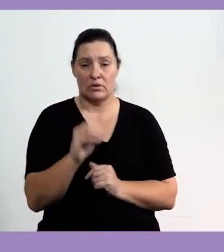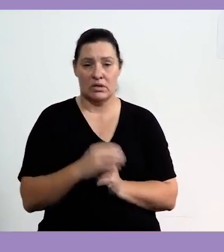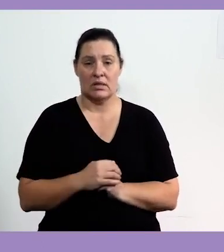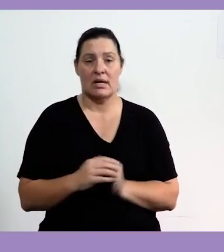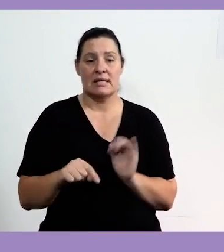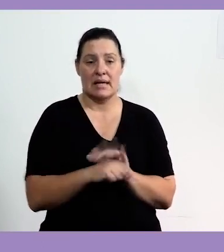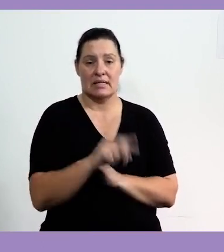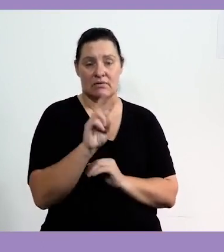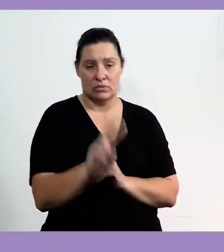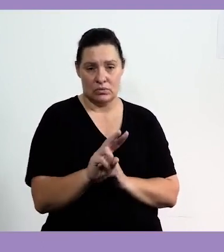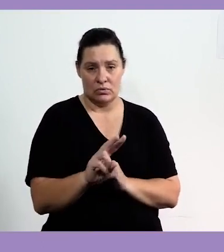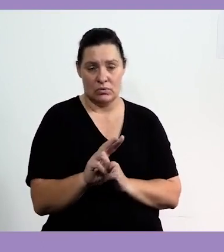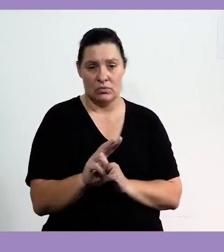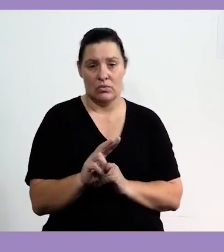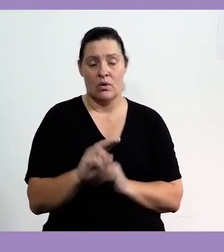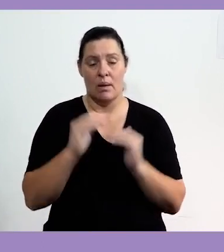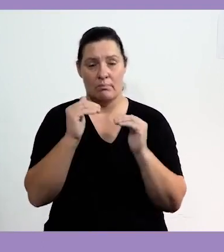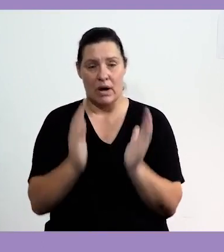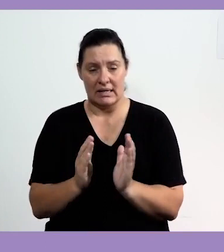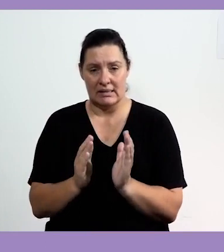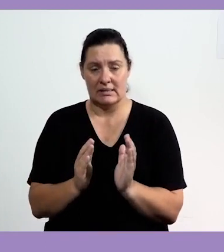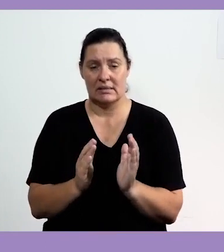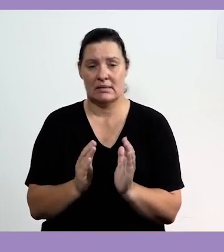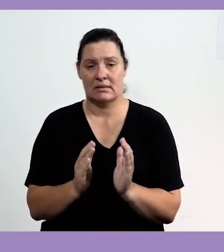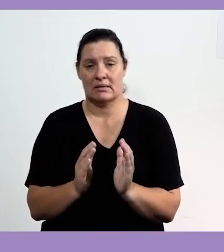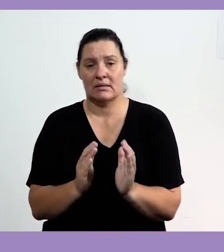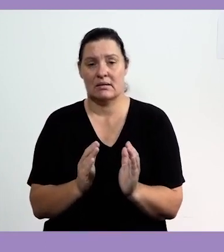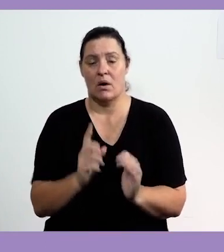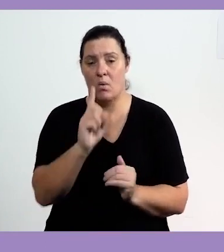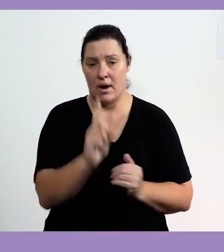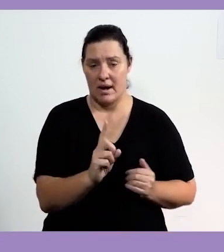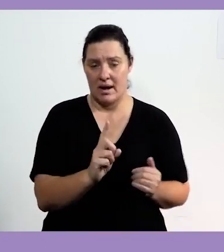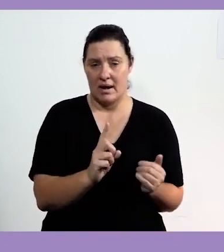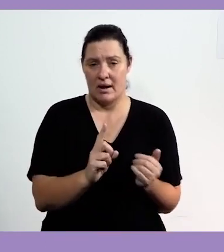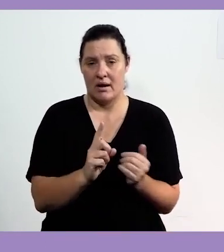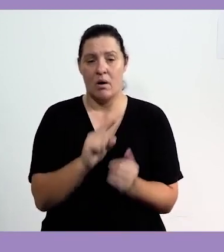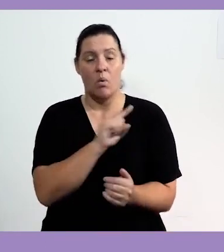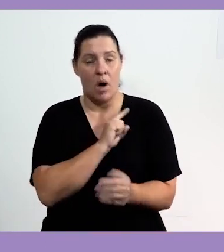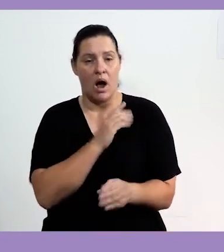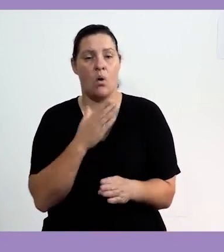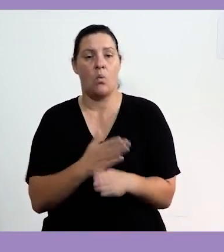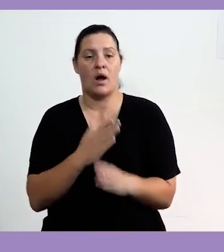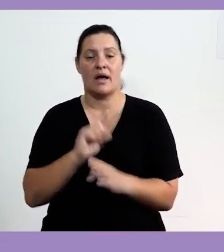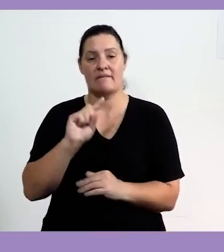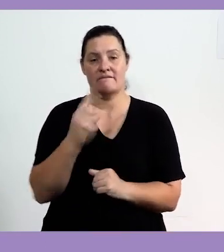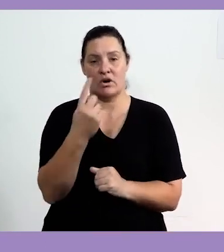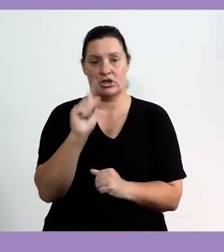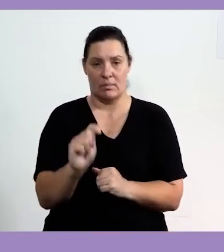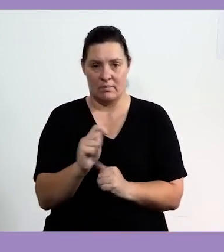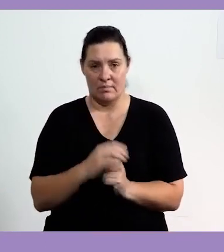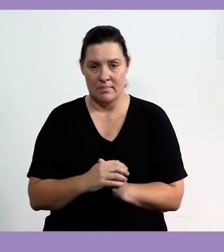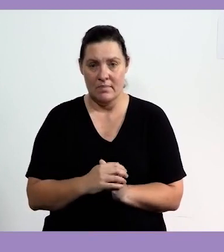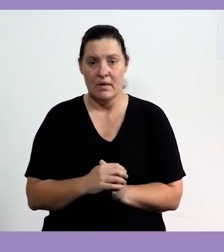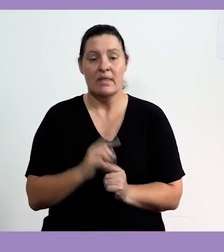So we are going to say negative 2, and in brackets I am going to place a 1 because we are working with the